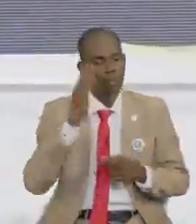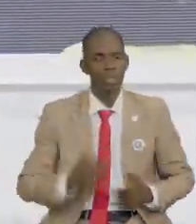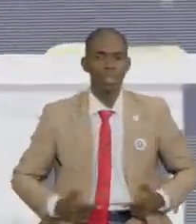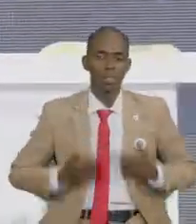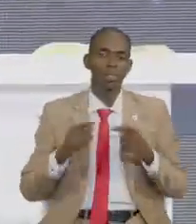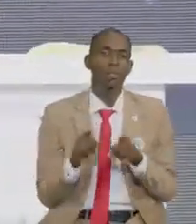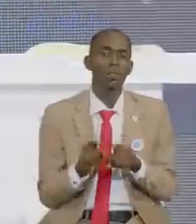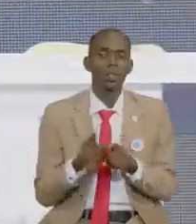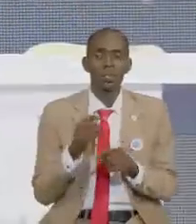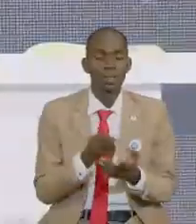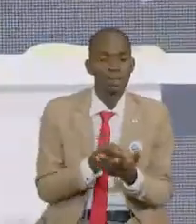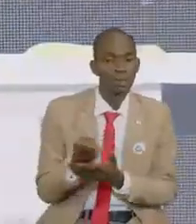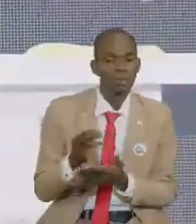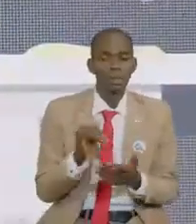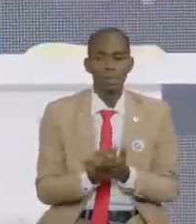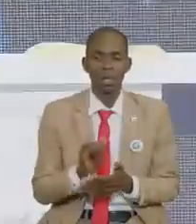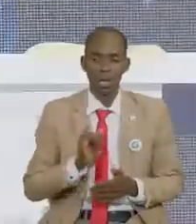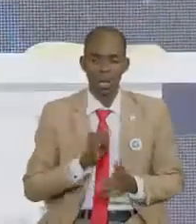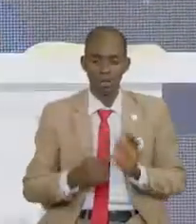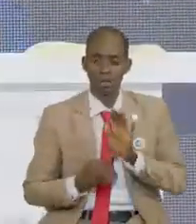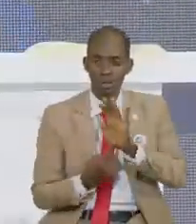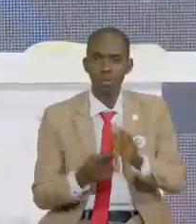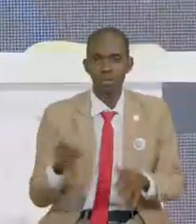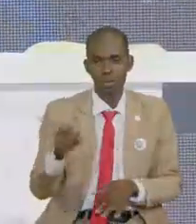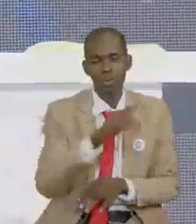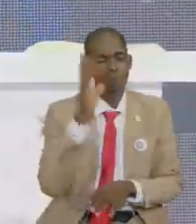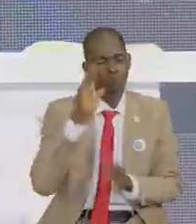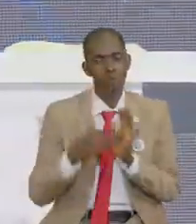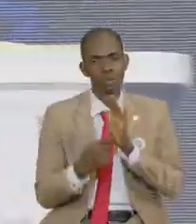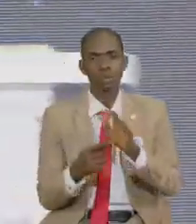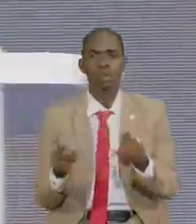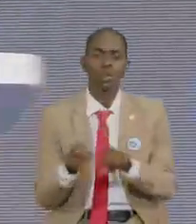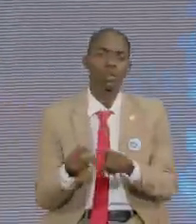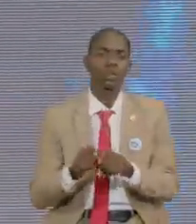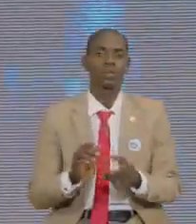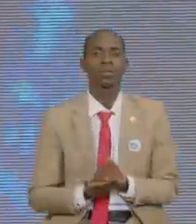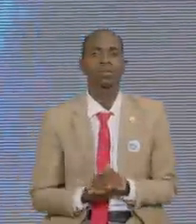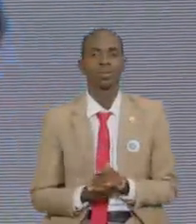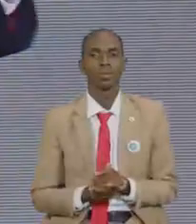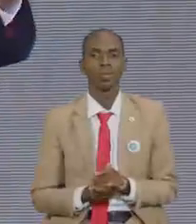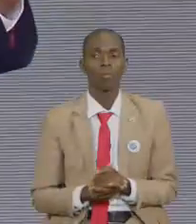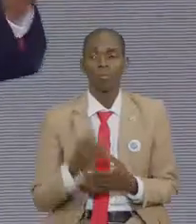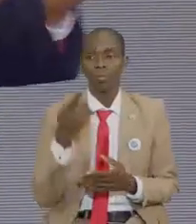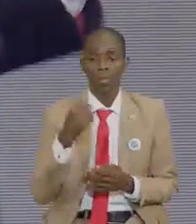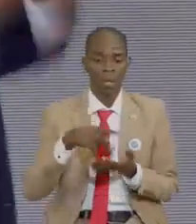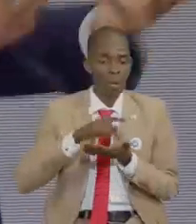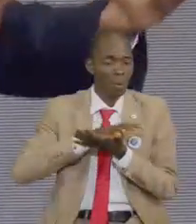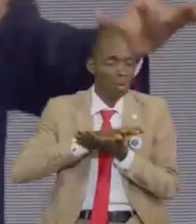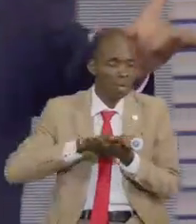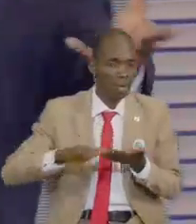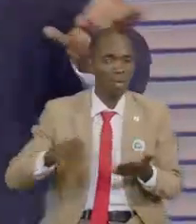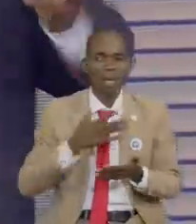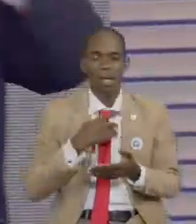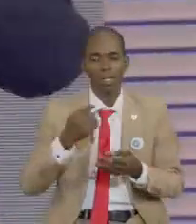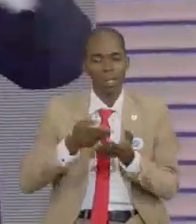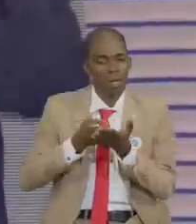The truth I express, he will express. The purity and the honesty